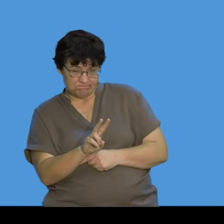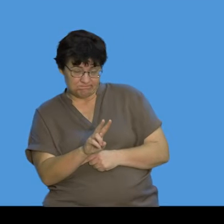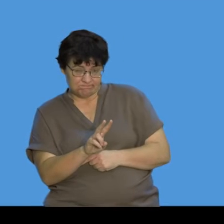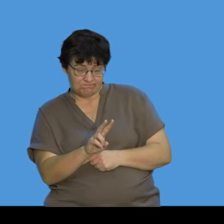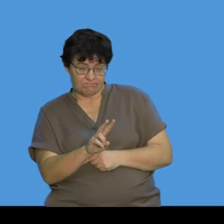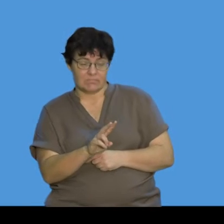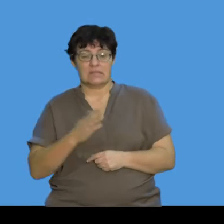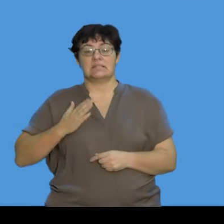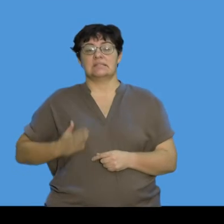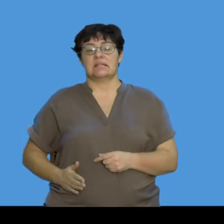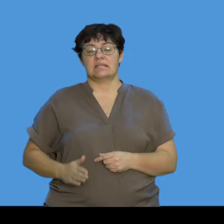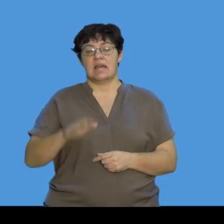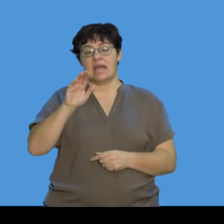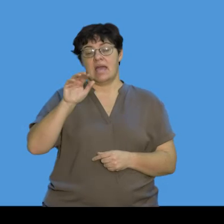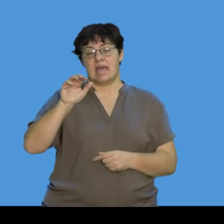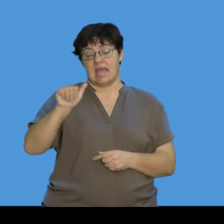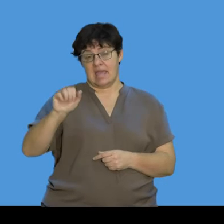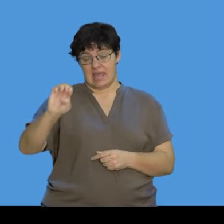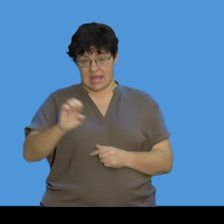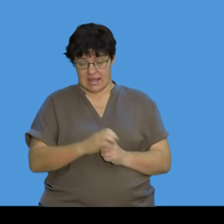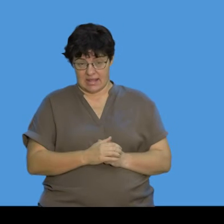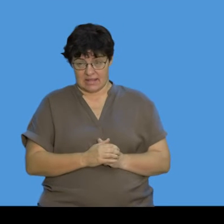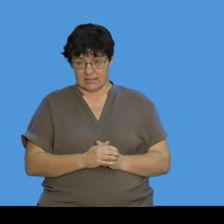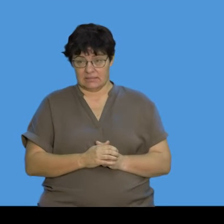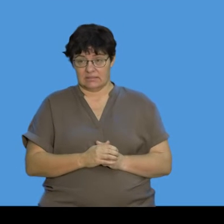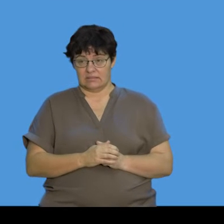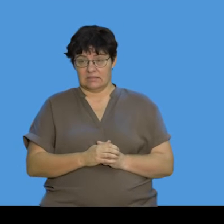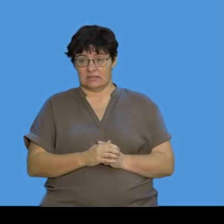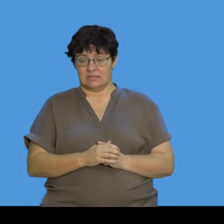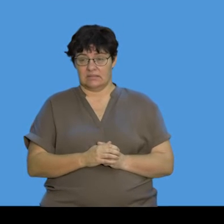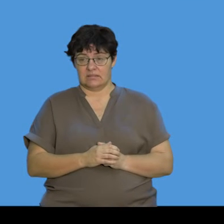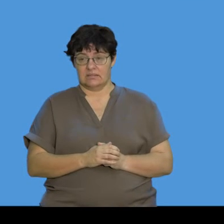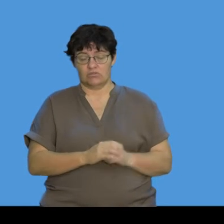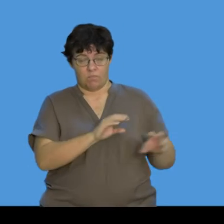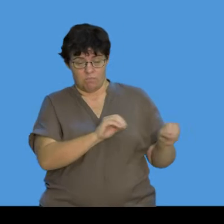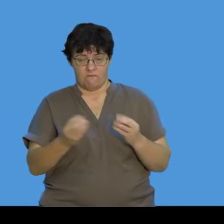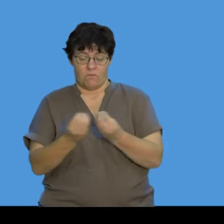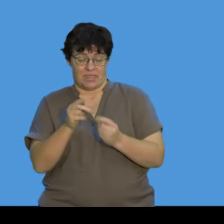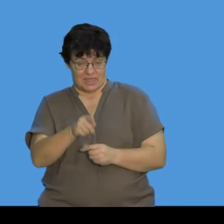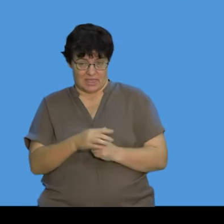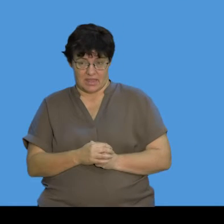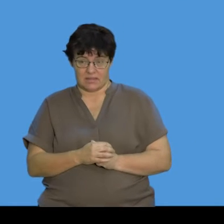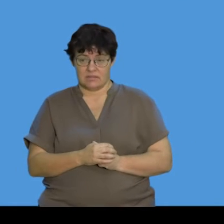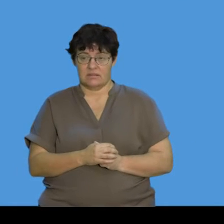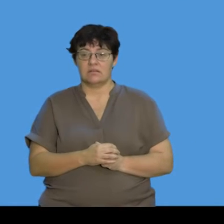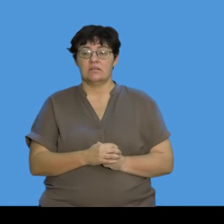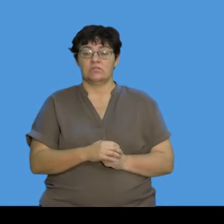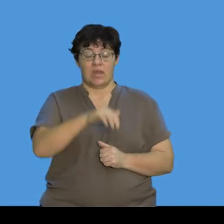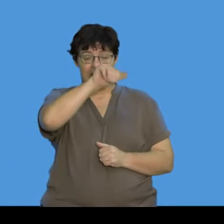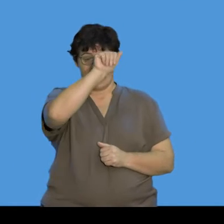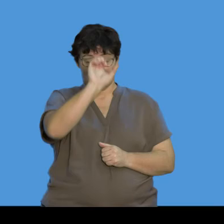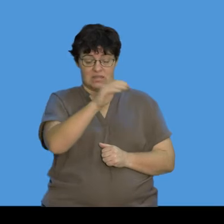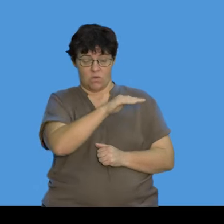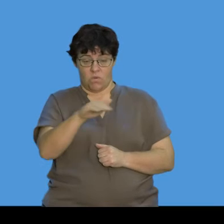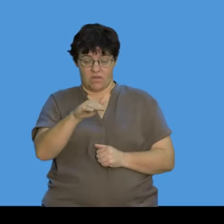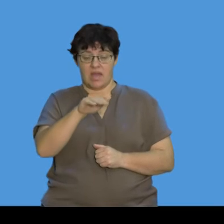at the side AE, right? So I will make it move with the AE there. So that will be